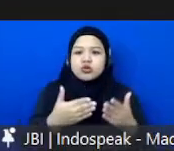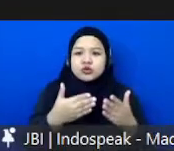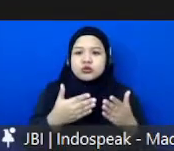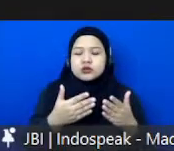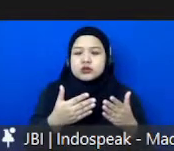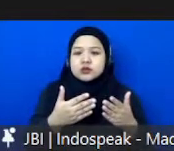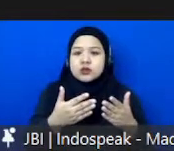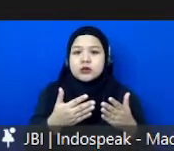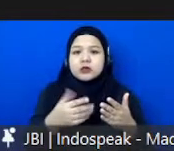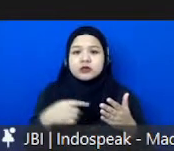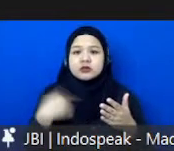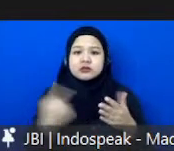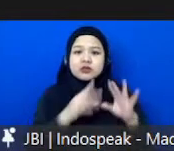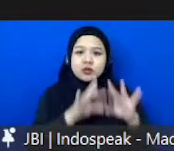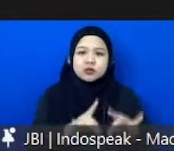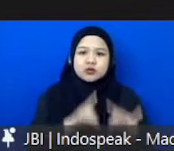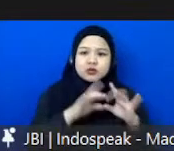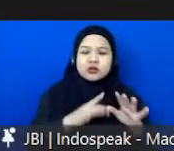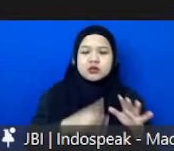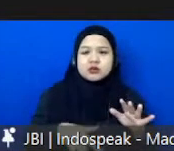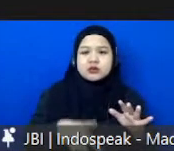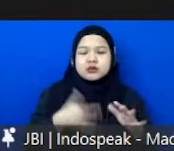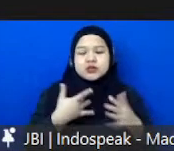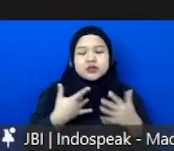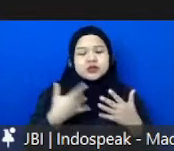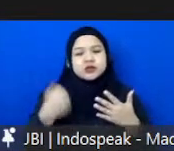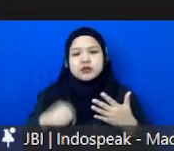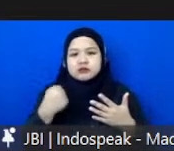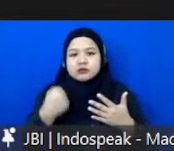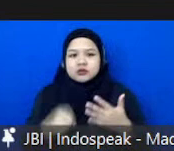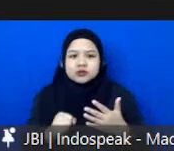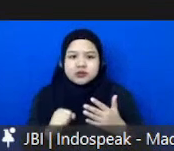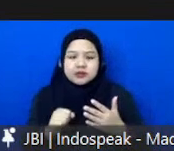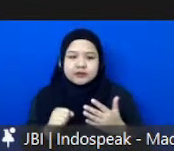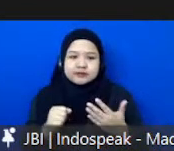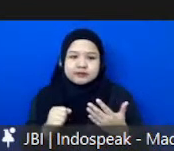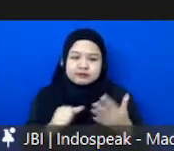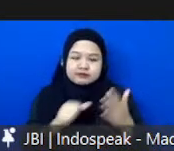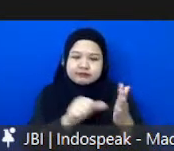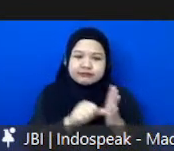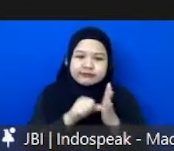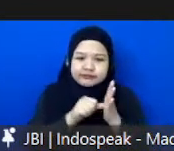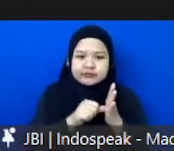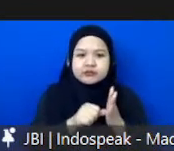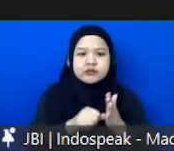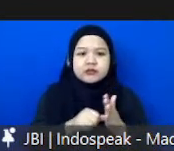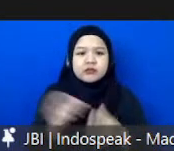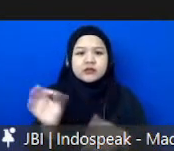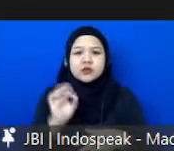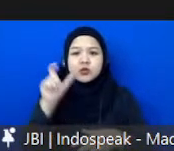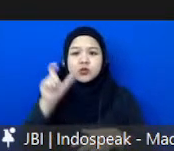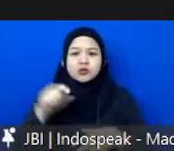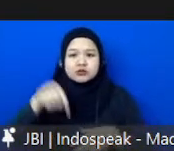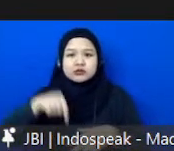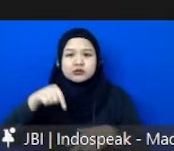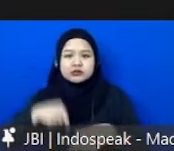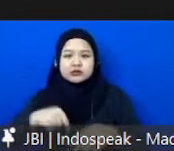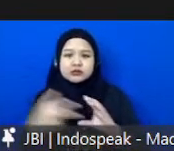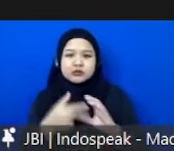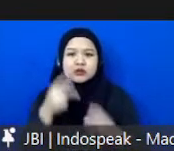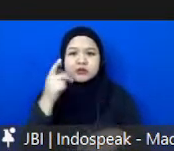in Australia, feeling really helpless. And there's probably no one in this Zoom that's not been personally